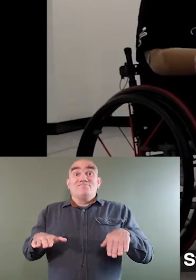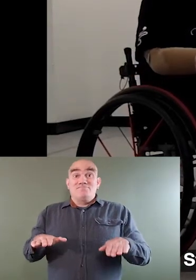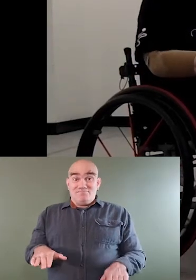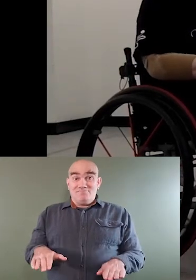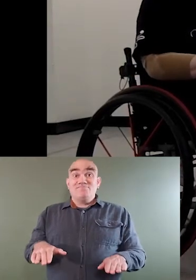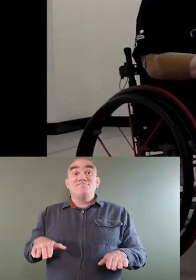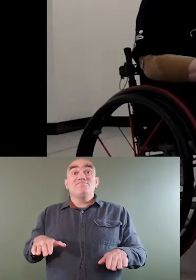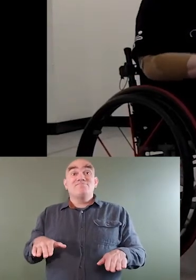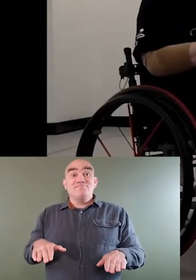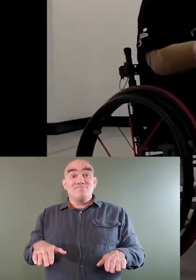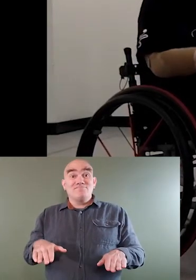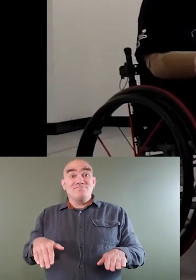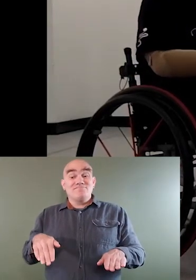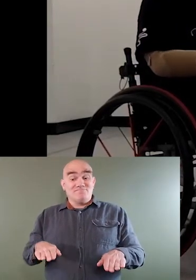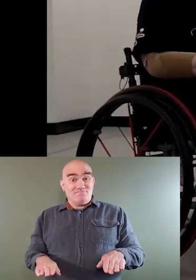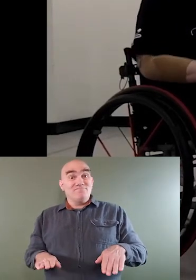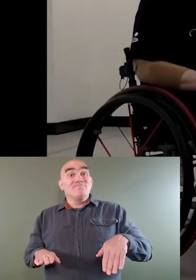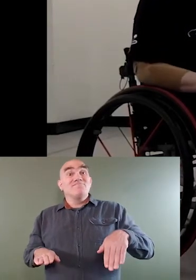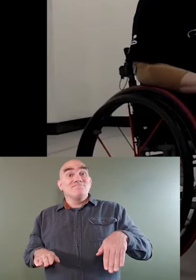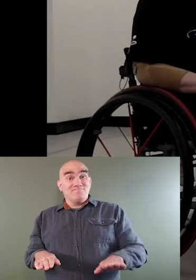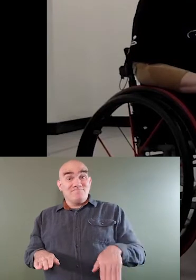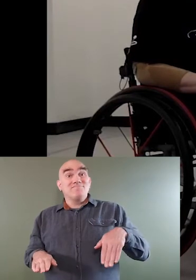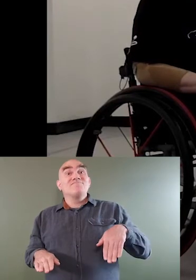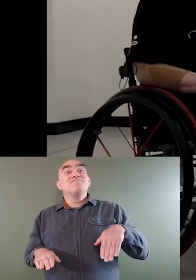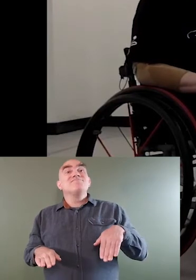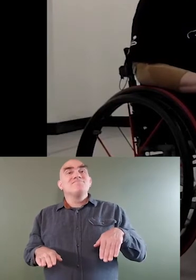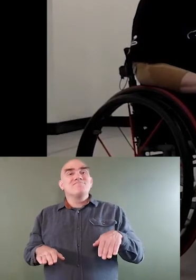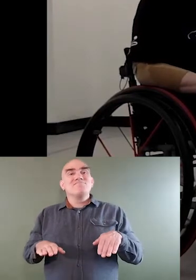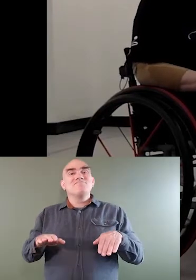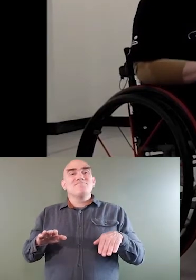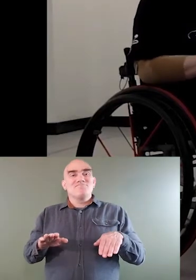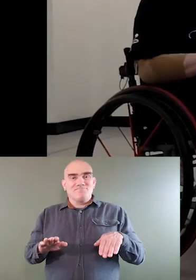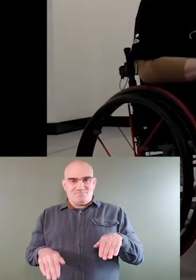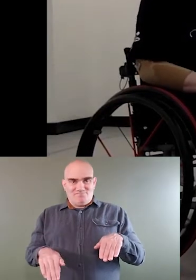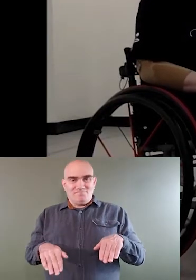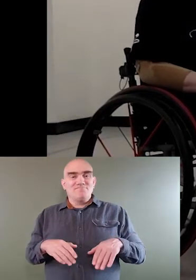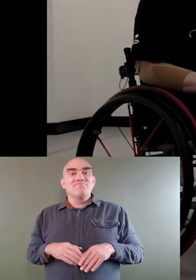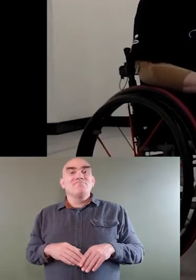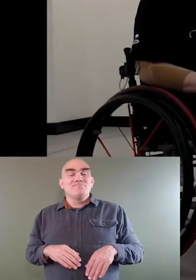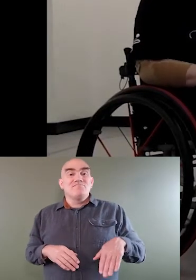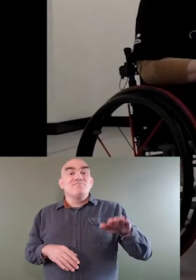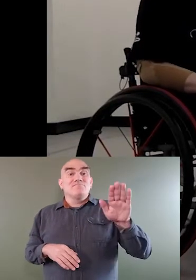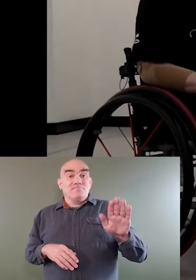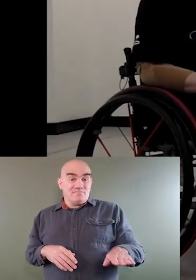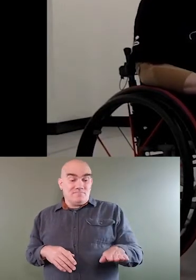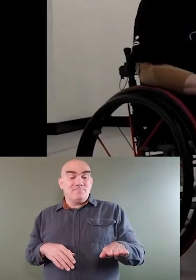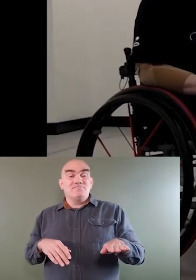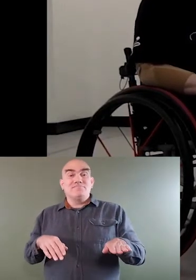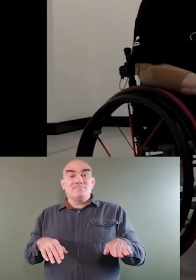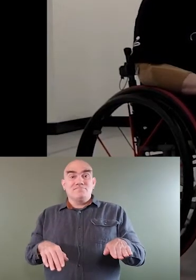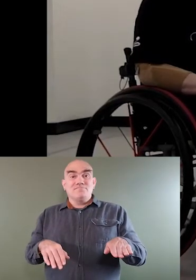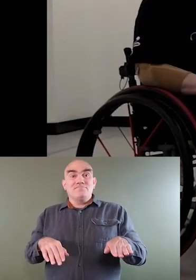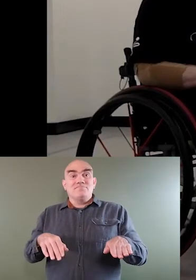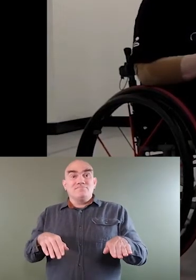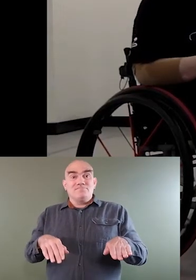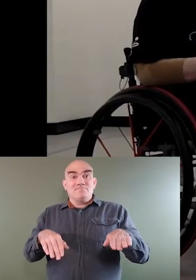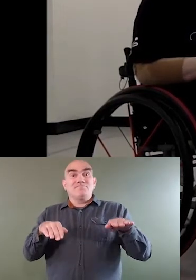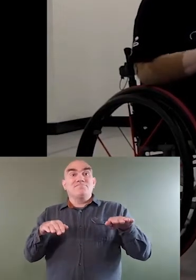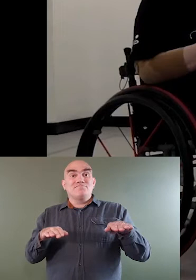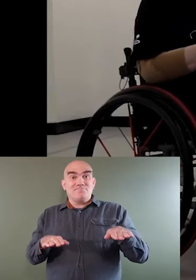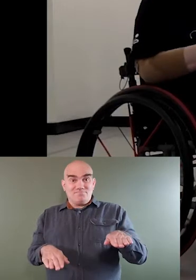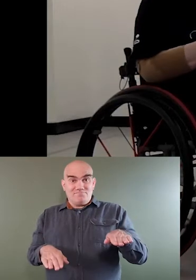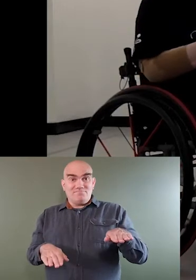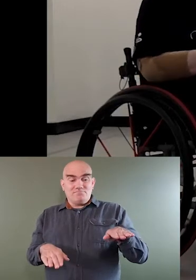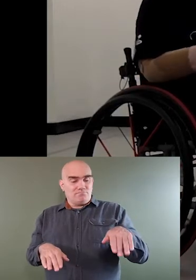step, stomp, hop, step, go, left, step, stomp, hop, step, go,